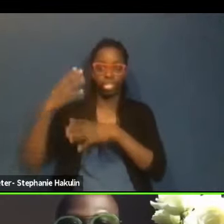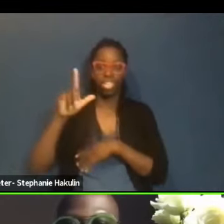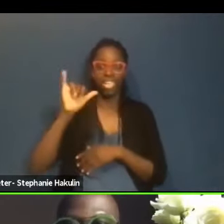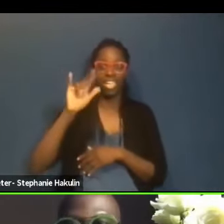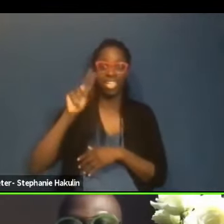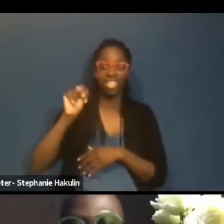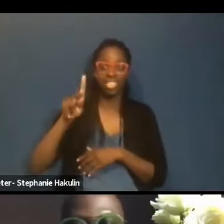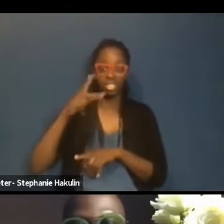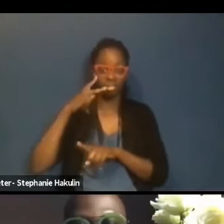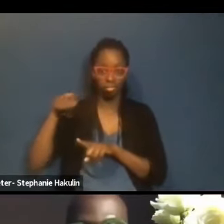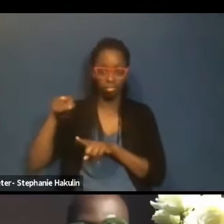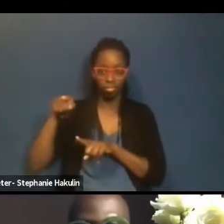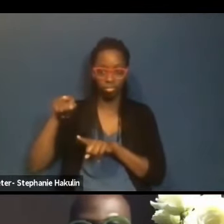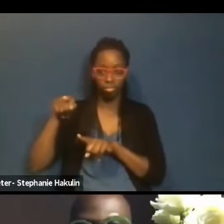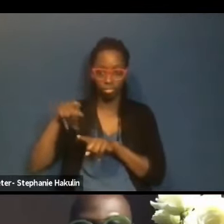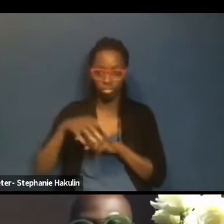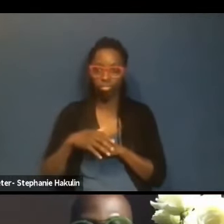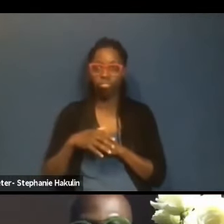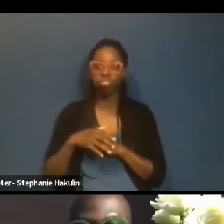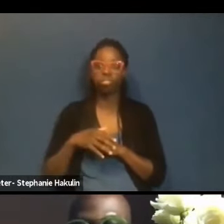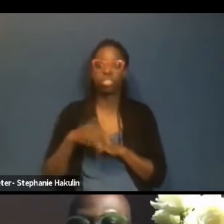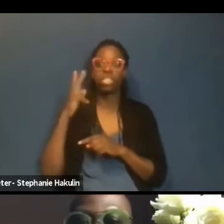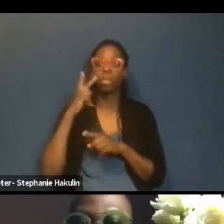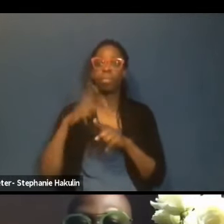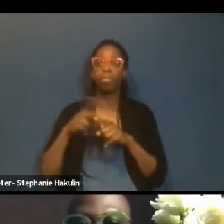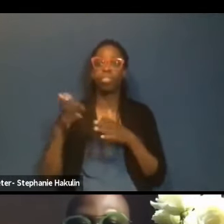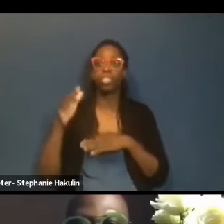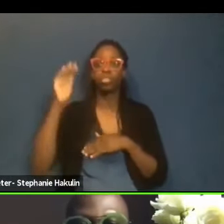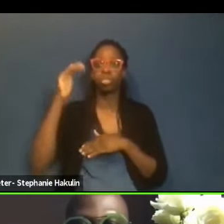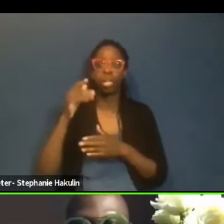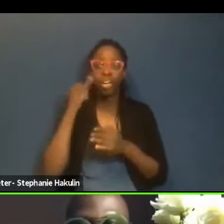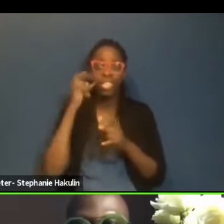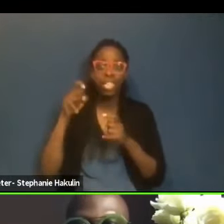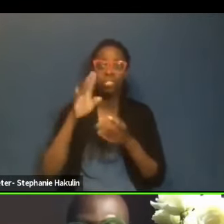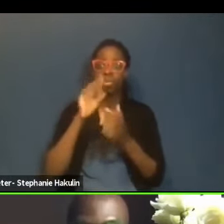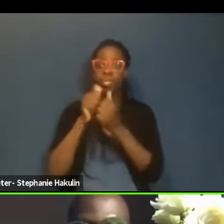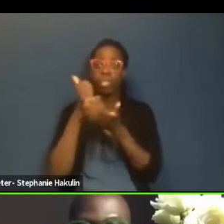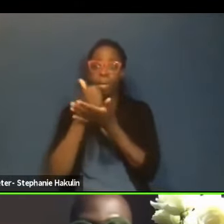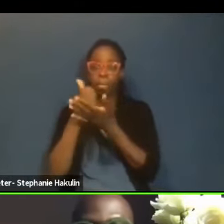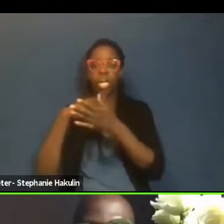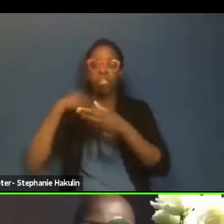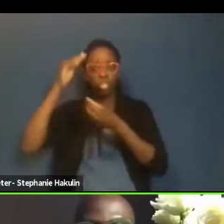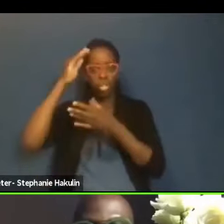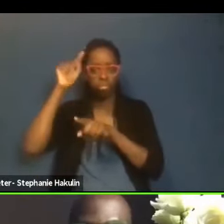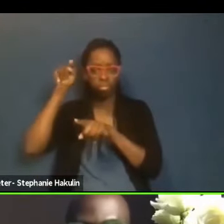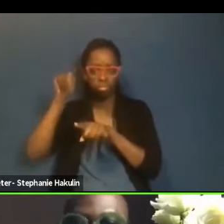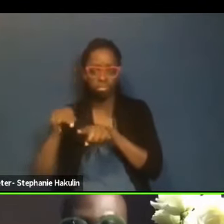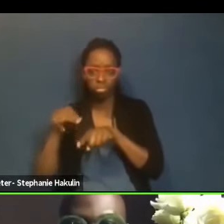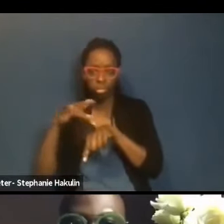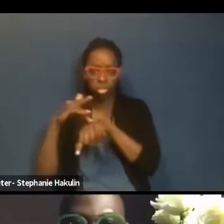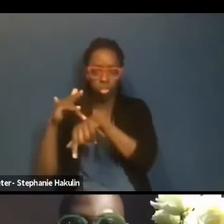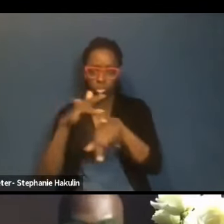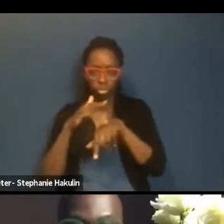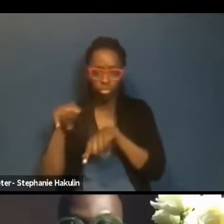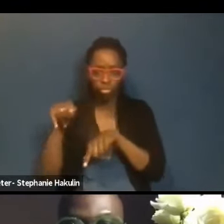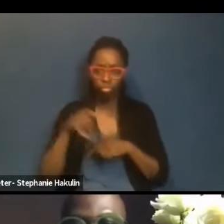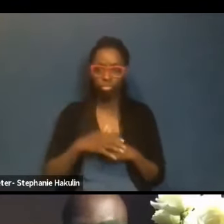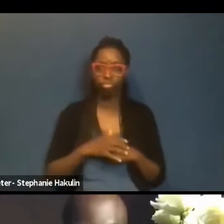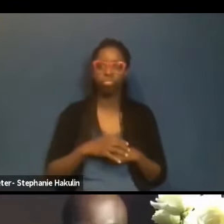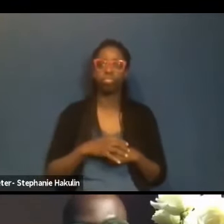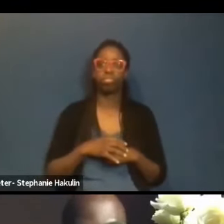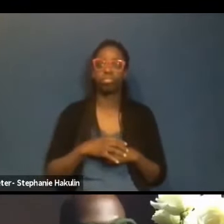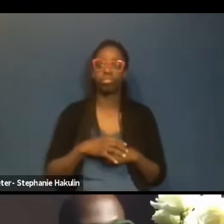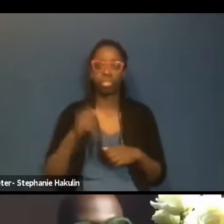to guide, to therapize, to hold, and to secure. This is a